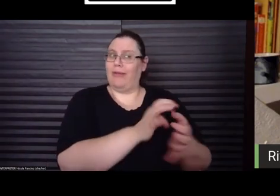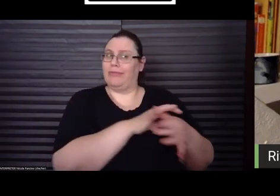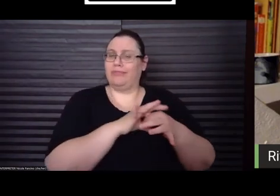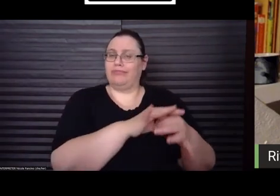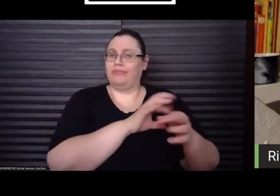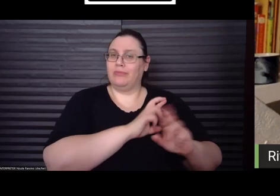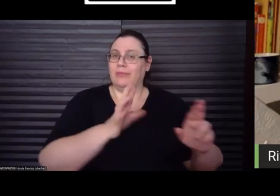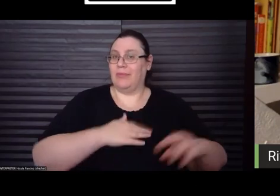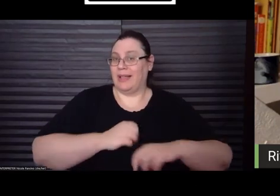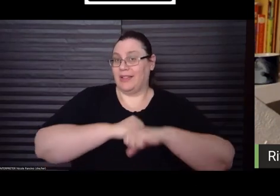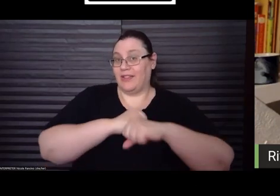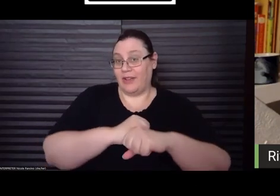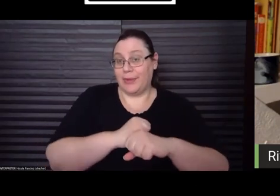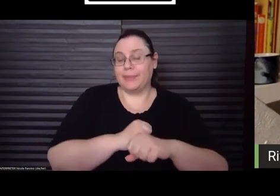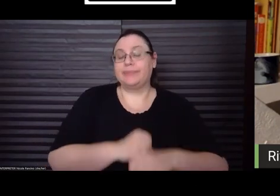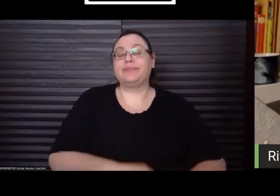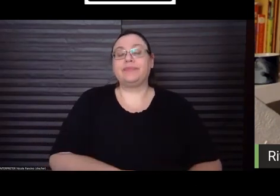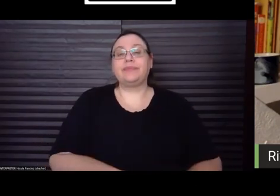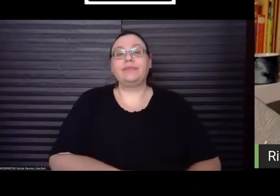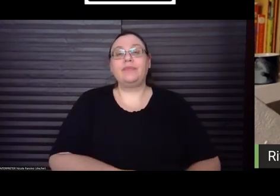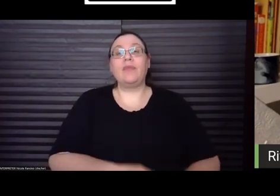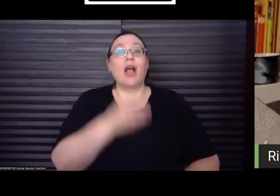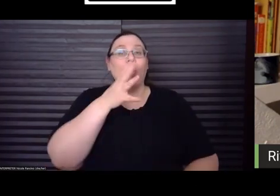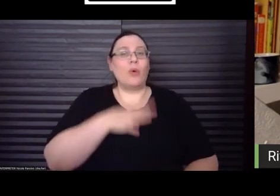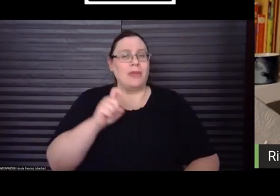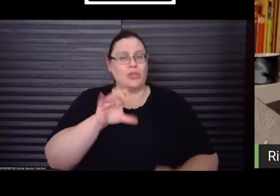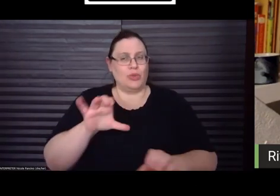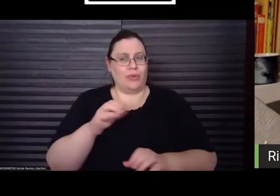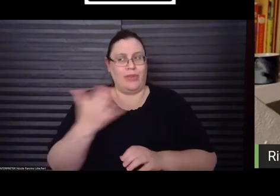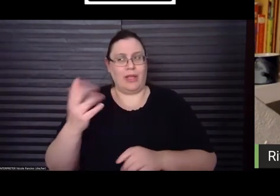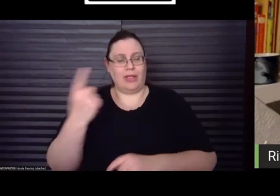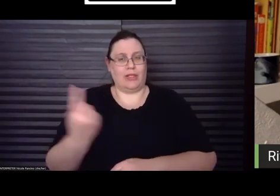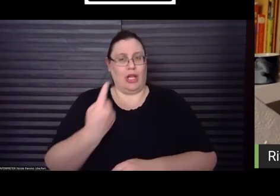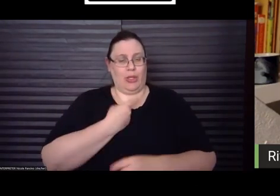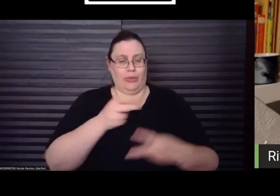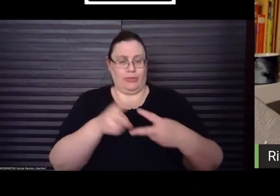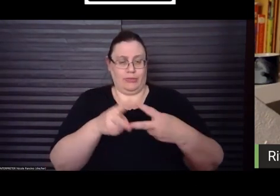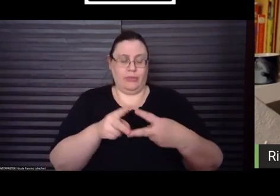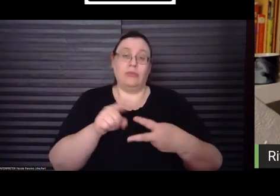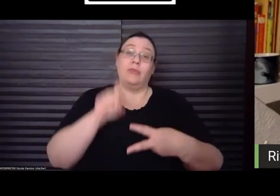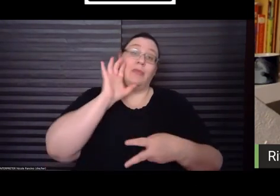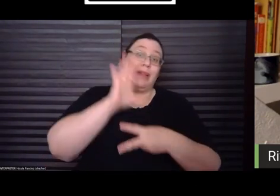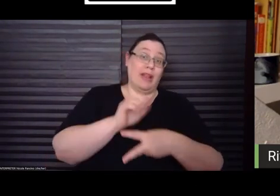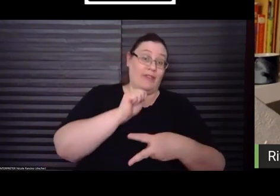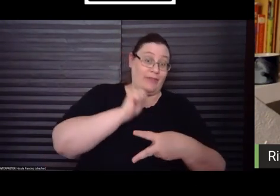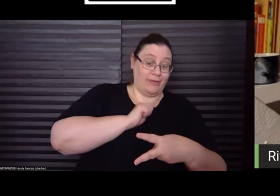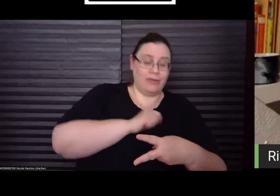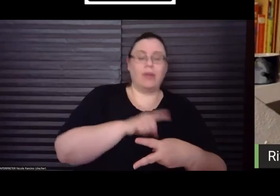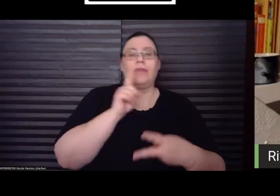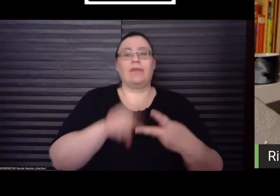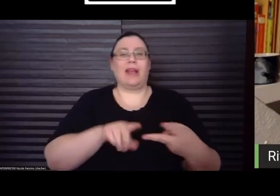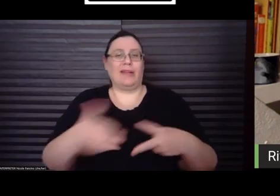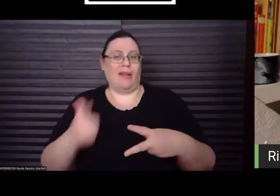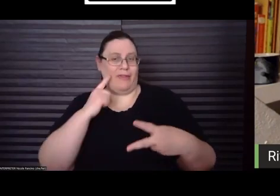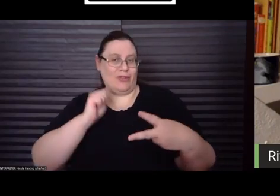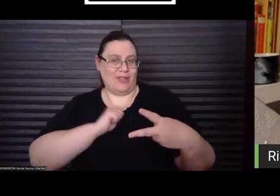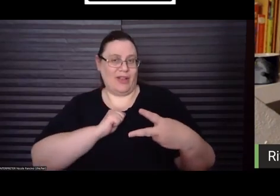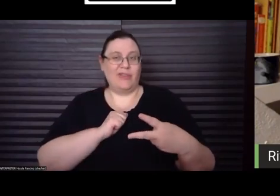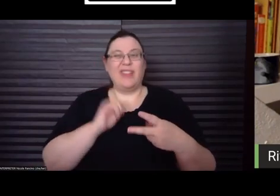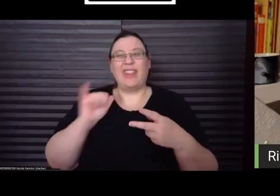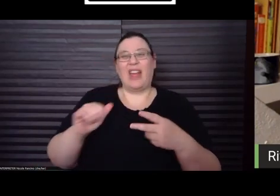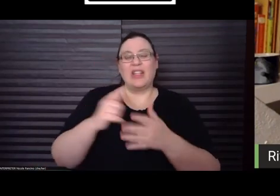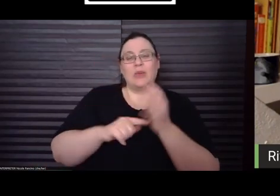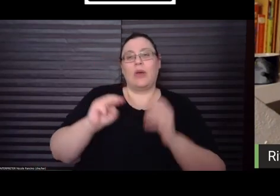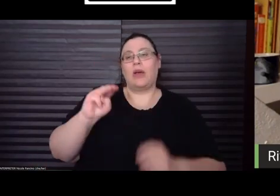defense. There are 2 things a woman must do alone. She does her own believing and her own dying. So